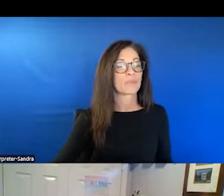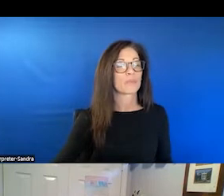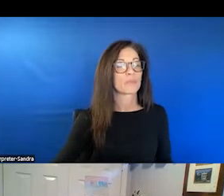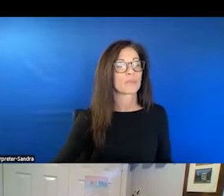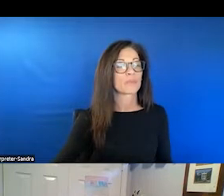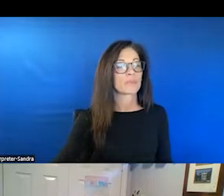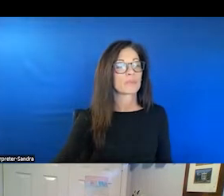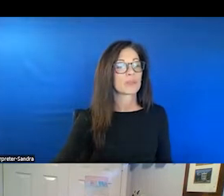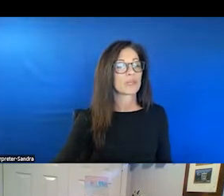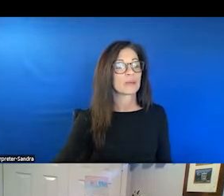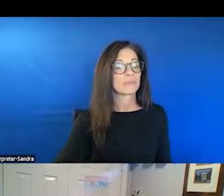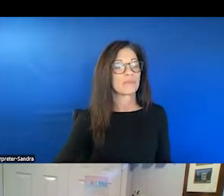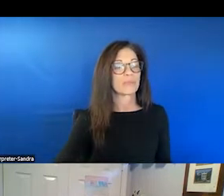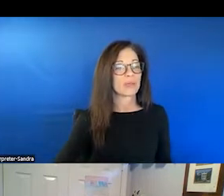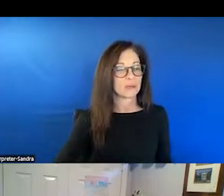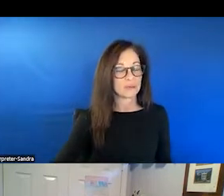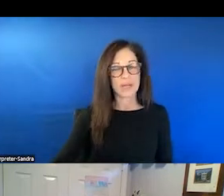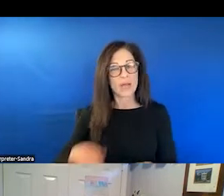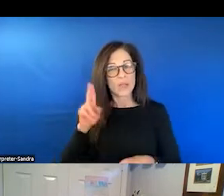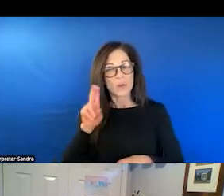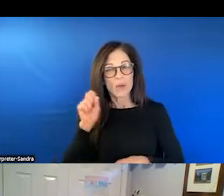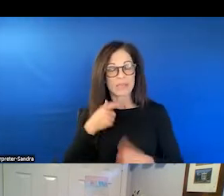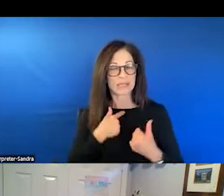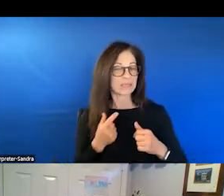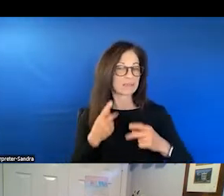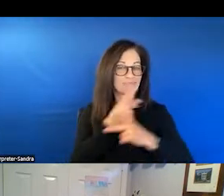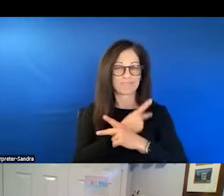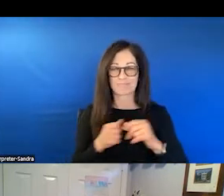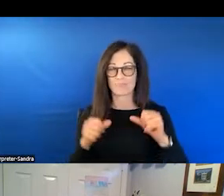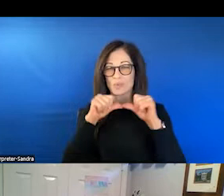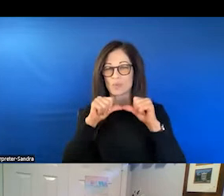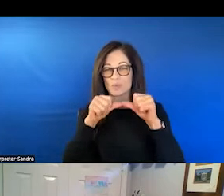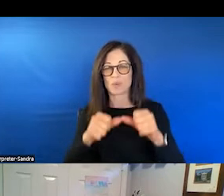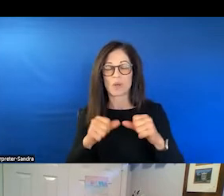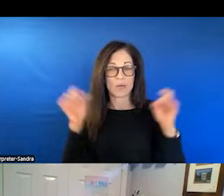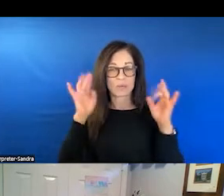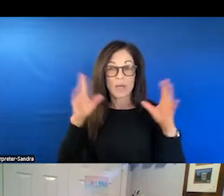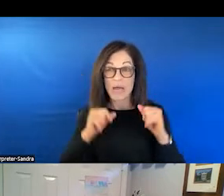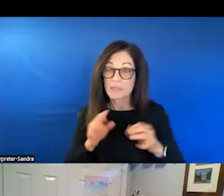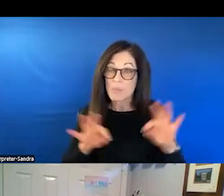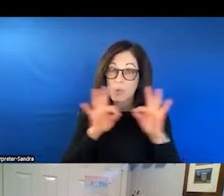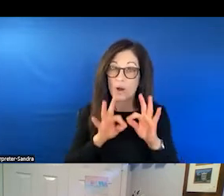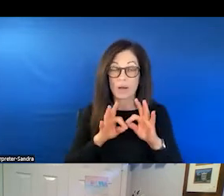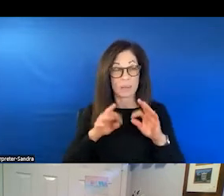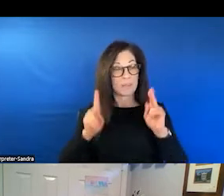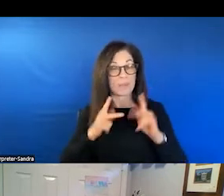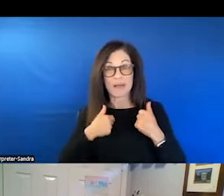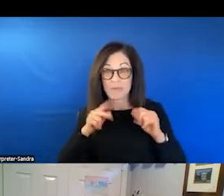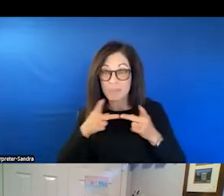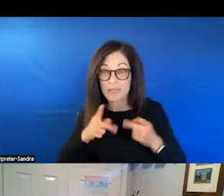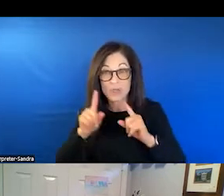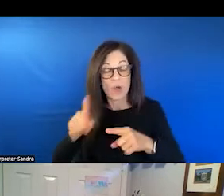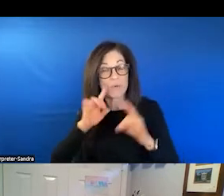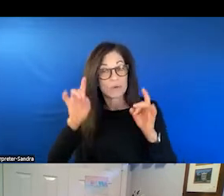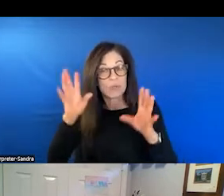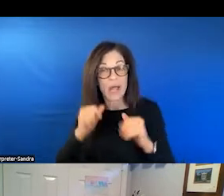facing a mounting mental health crisis, and it's crucial that people have somewhere to turn when they're in crisis, and equally important, that they can speak to someone